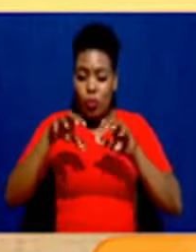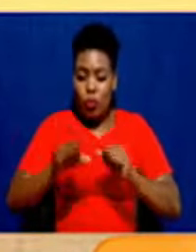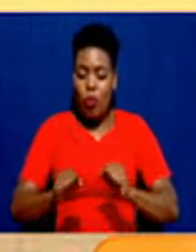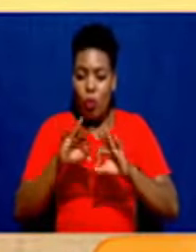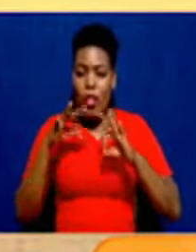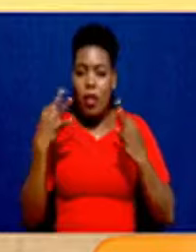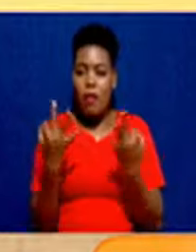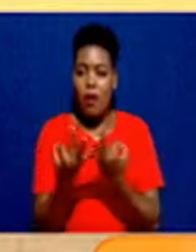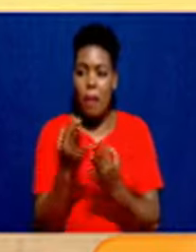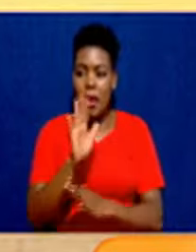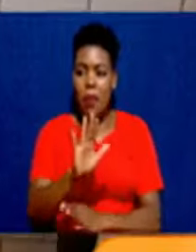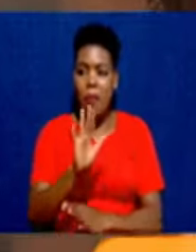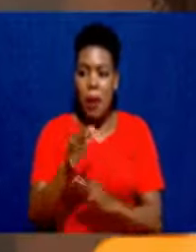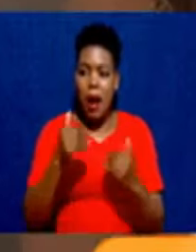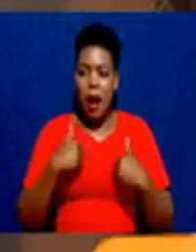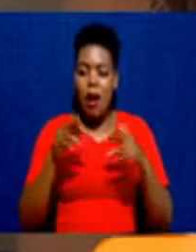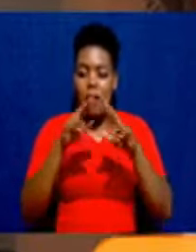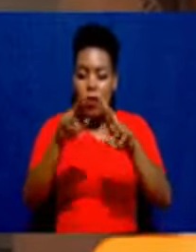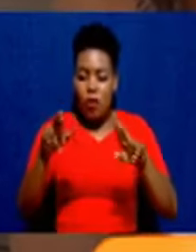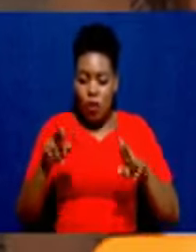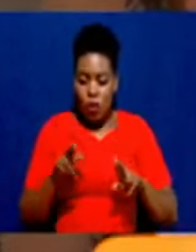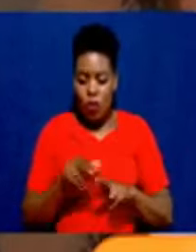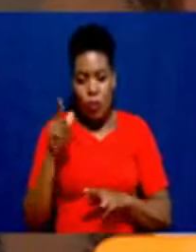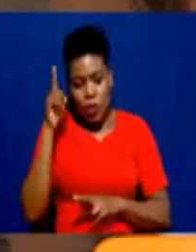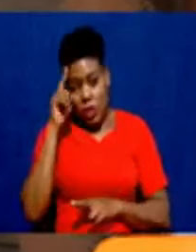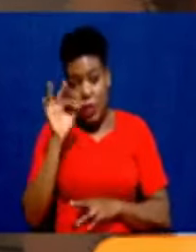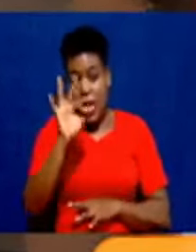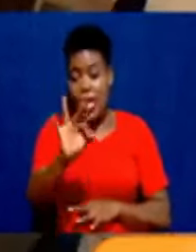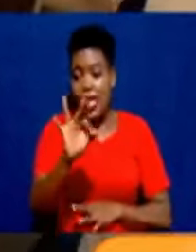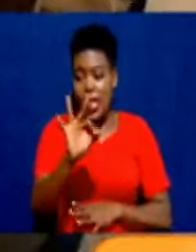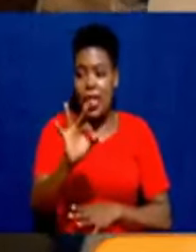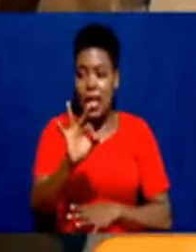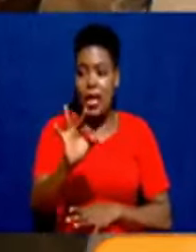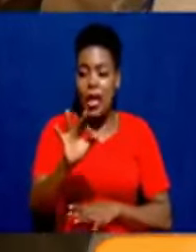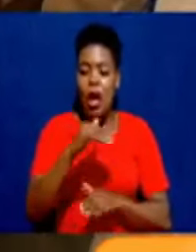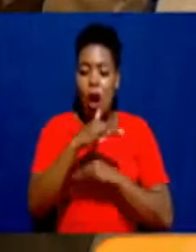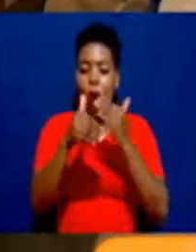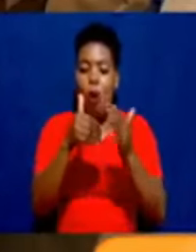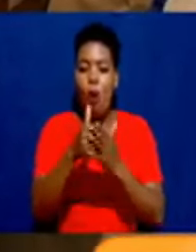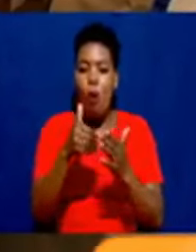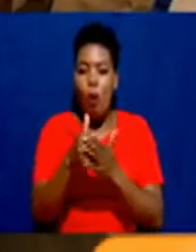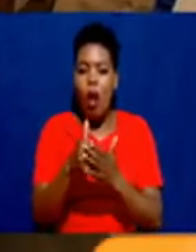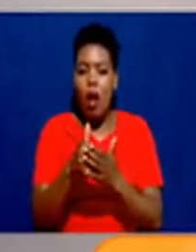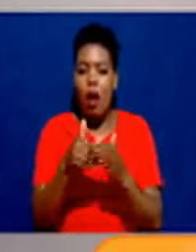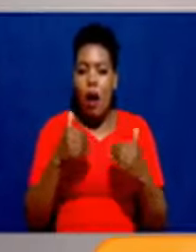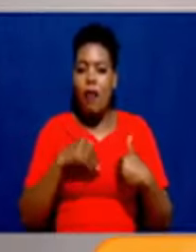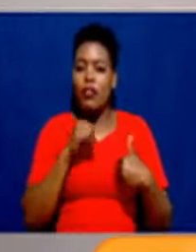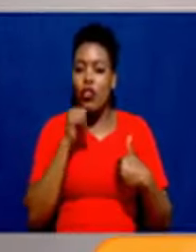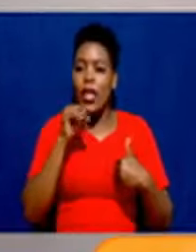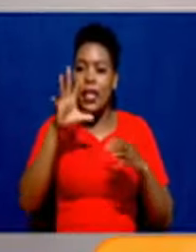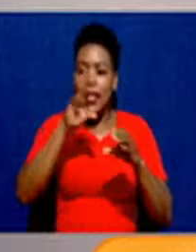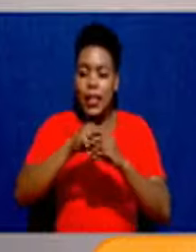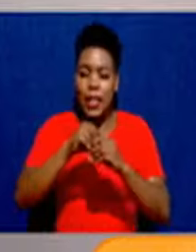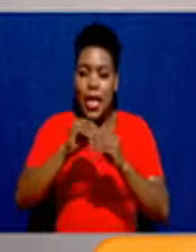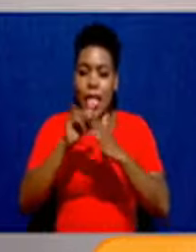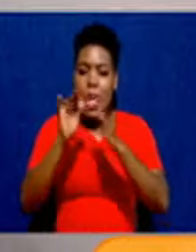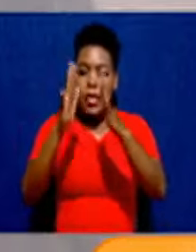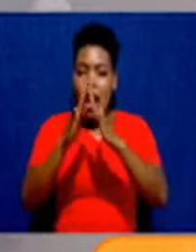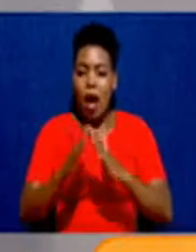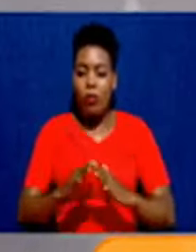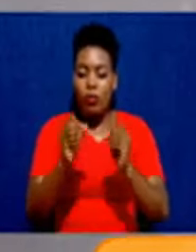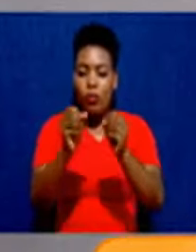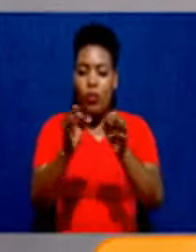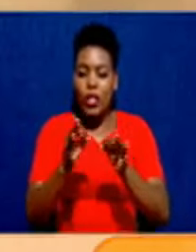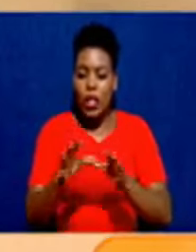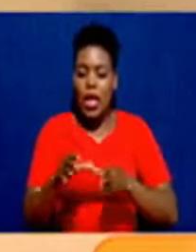his family, has three graceful and fancy bedrooms, all master in suit. The house was officially handed